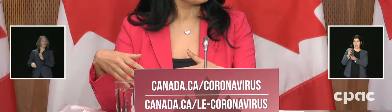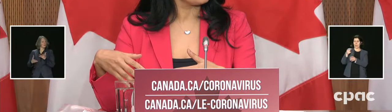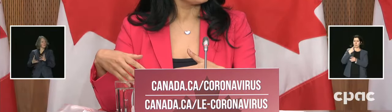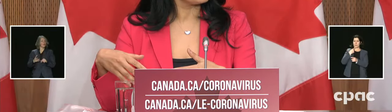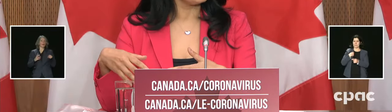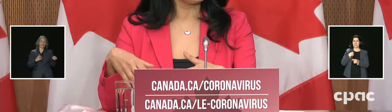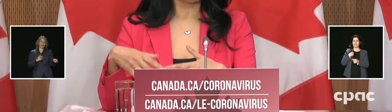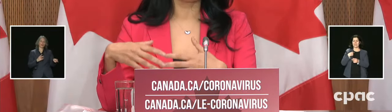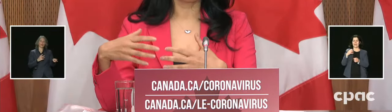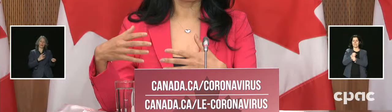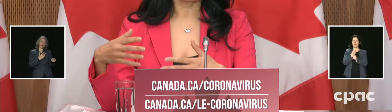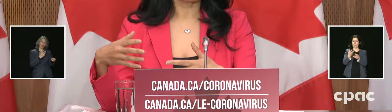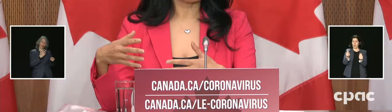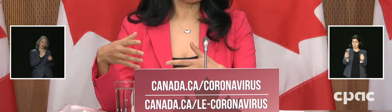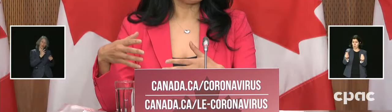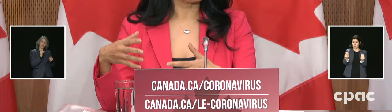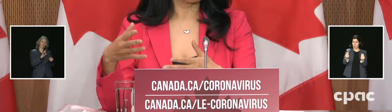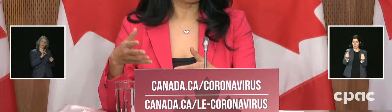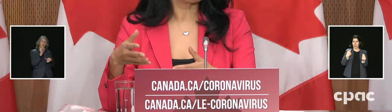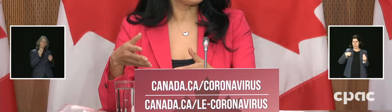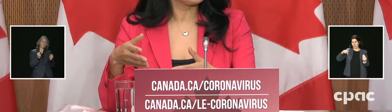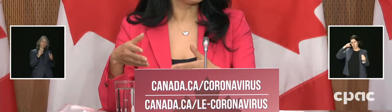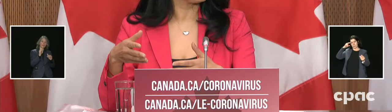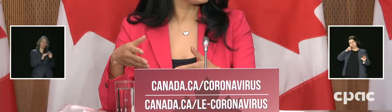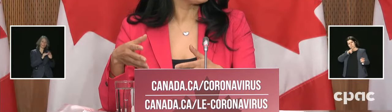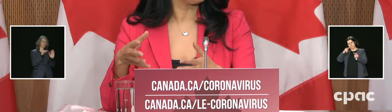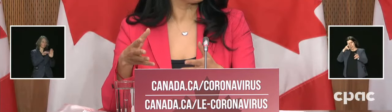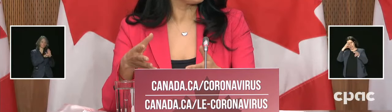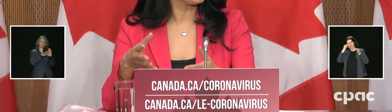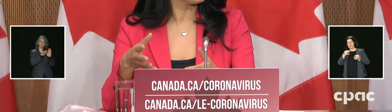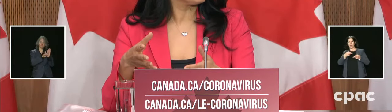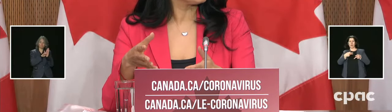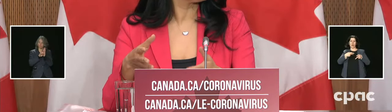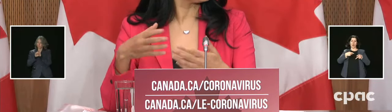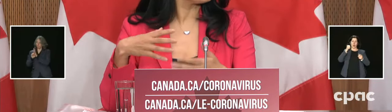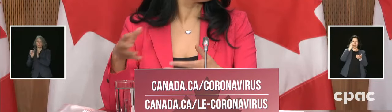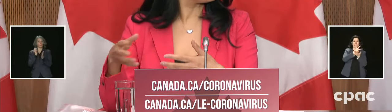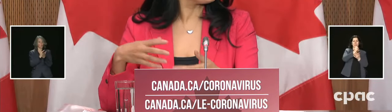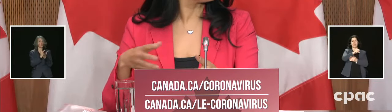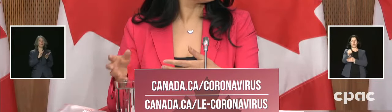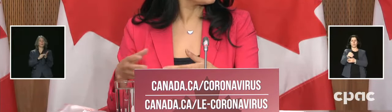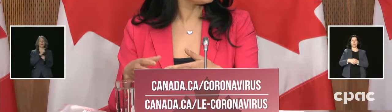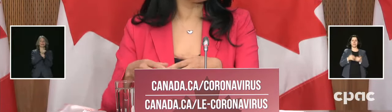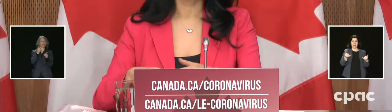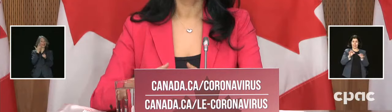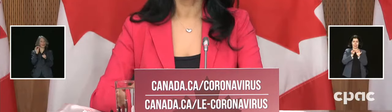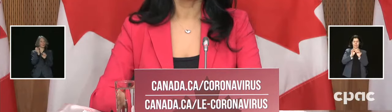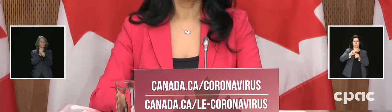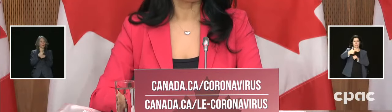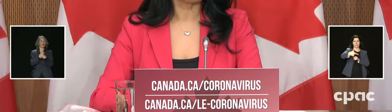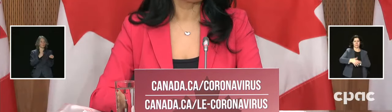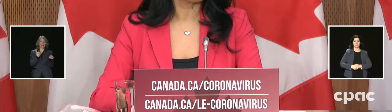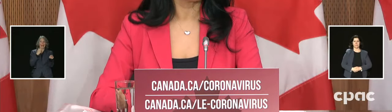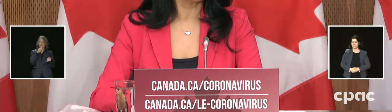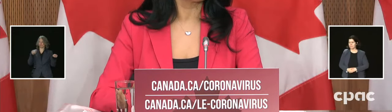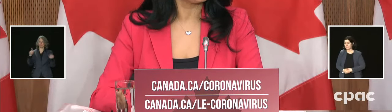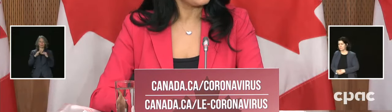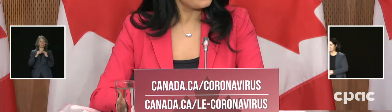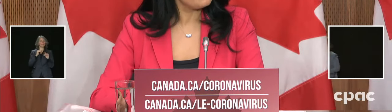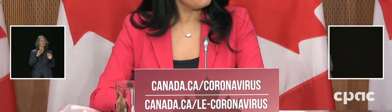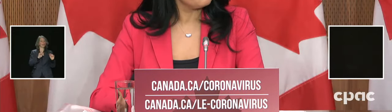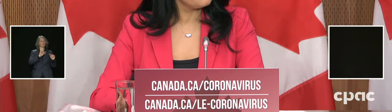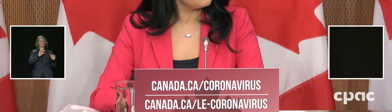those authorizations, it allows you then to pivot. So potentially you can bring supply in from different locations. And then if the companies